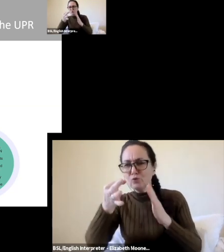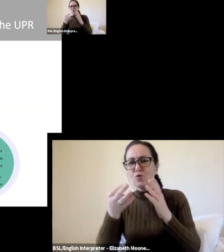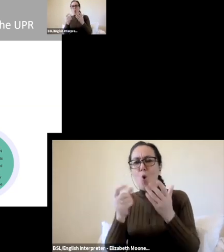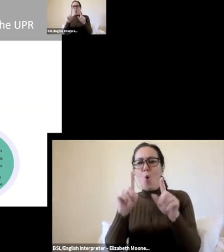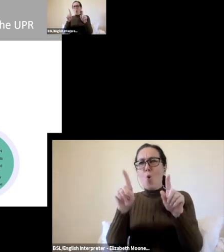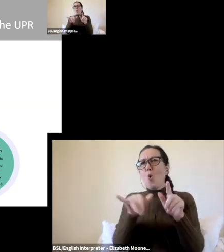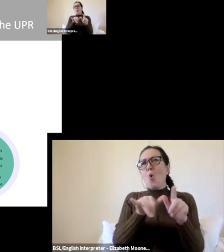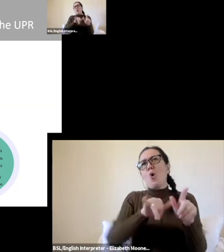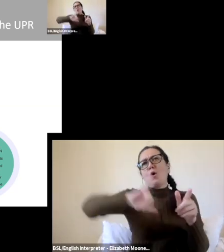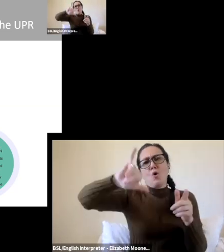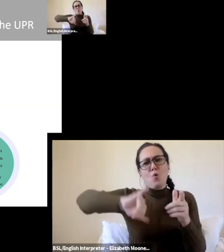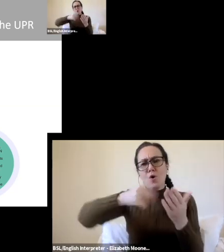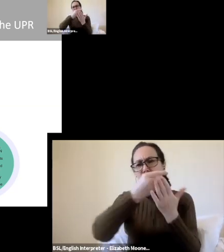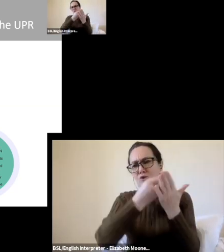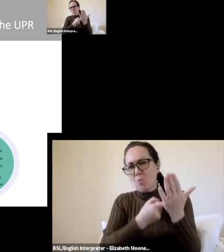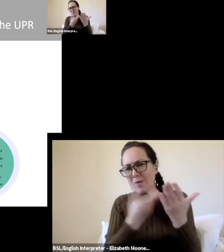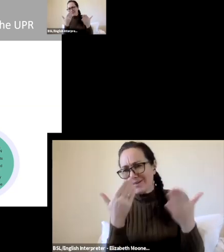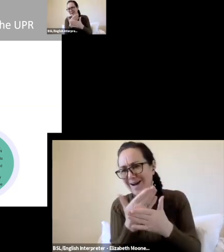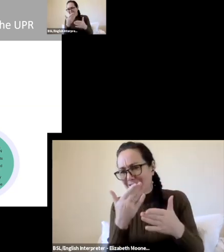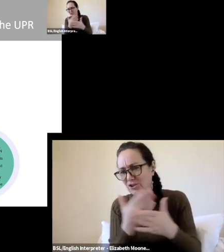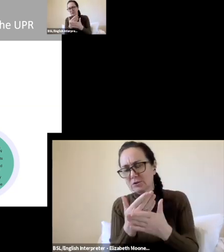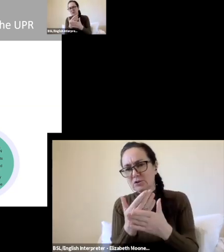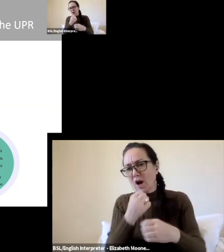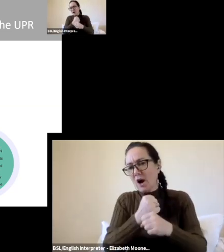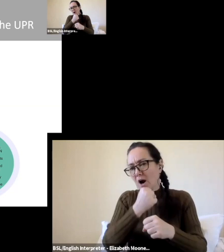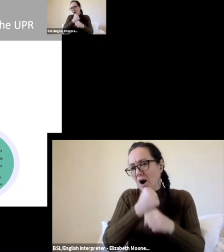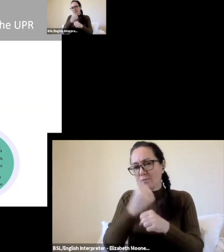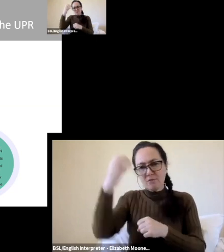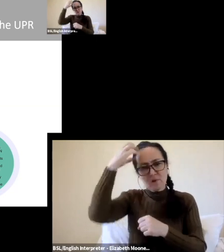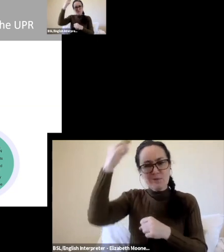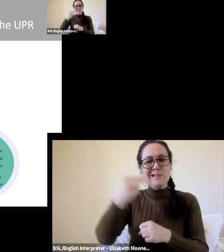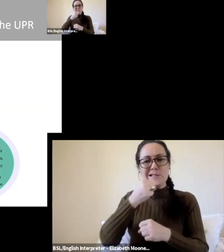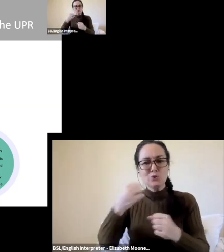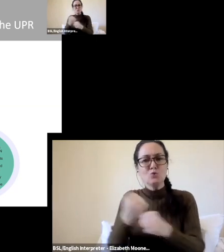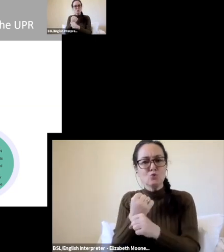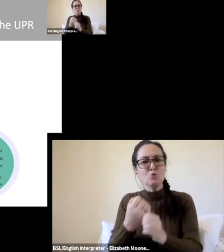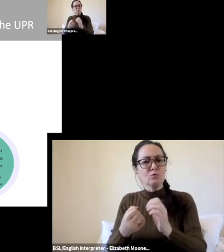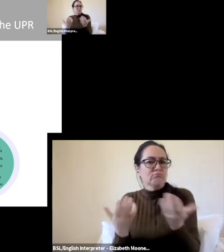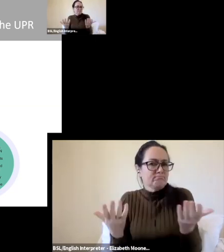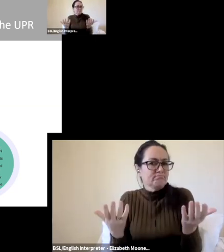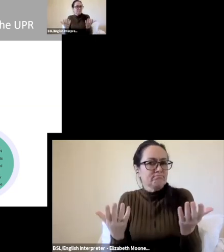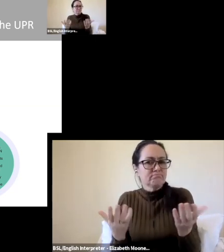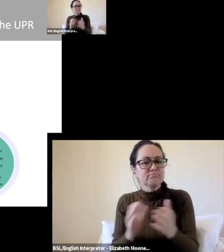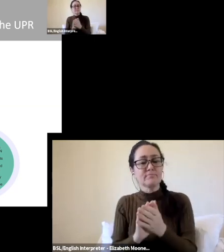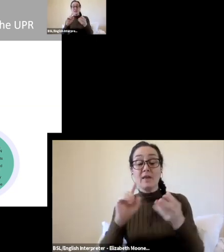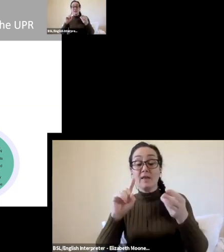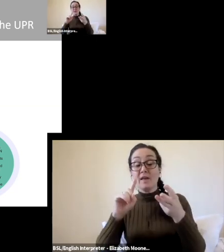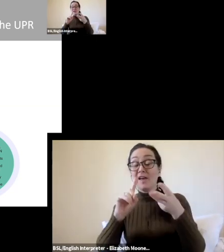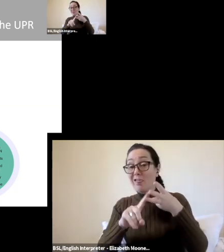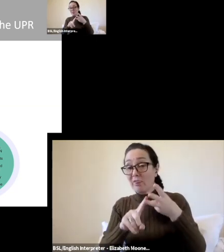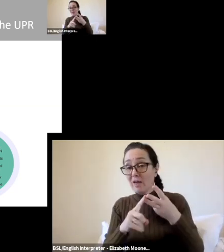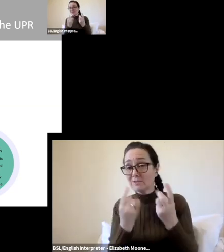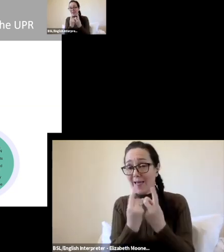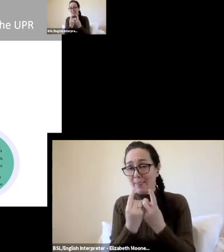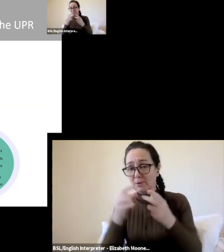policies or actions the government should take to improve a certain situation in your country. And the third other element